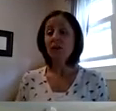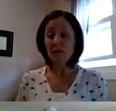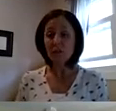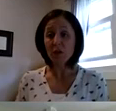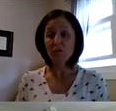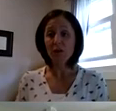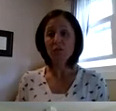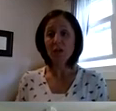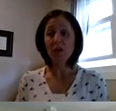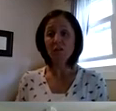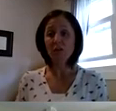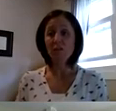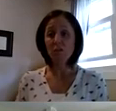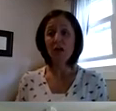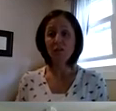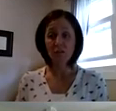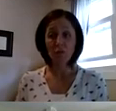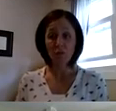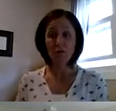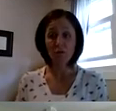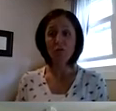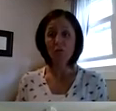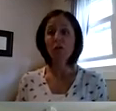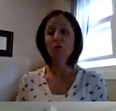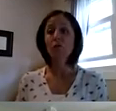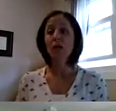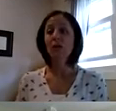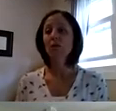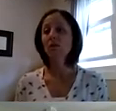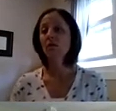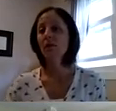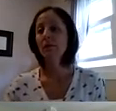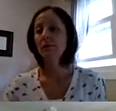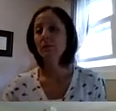we anticipate funds being expended by December 31st of 2020.